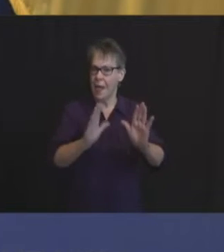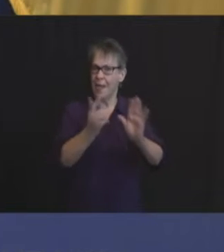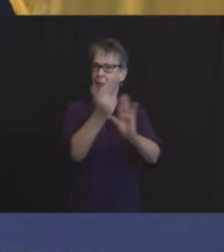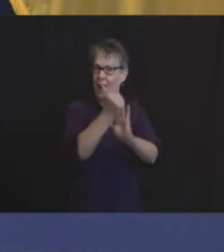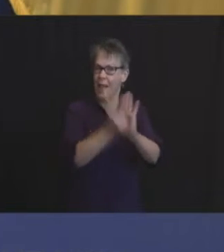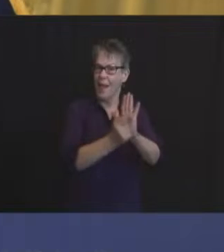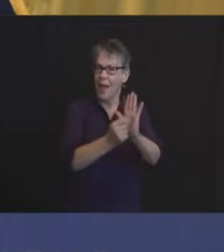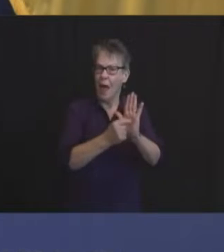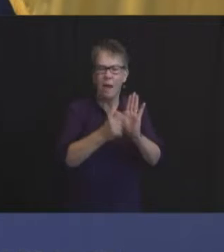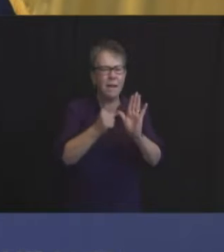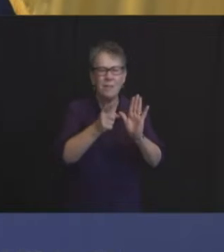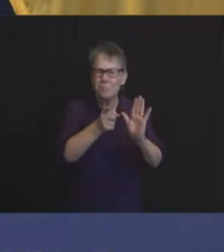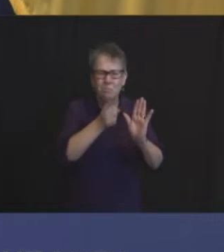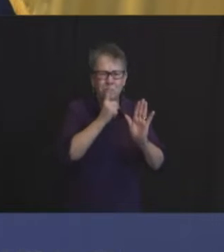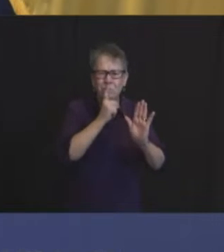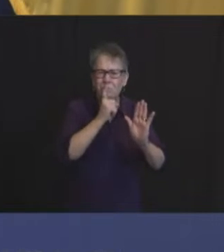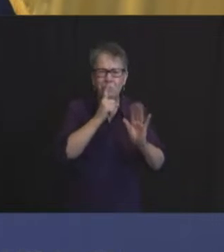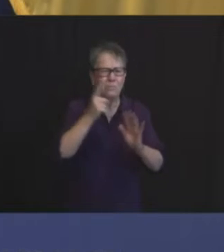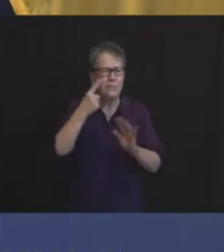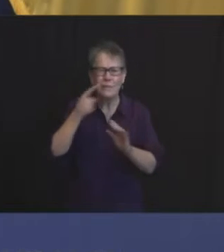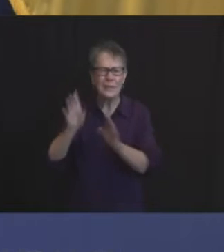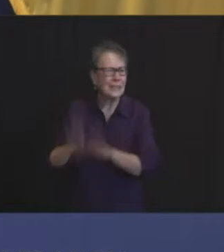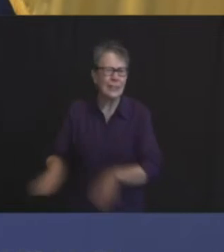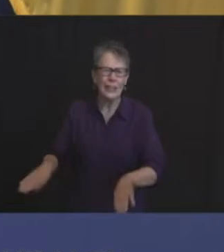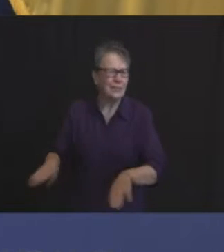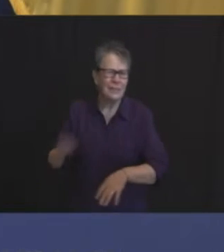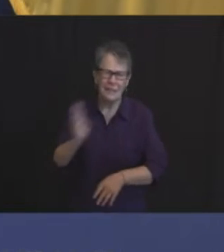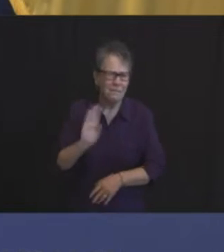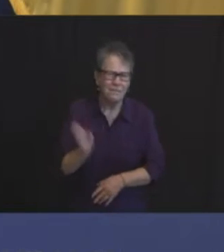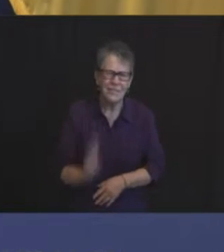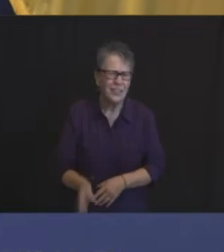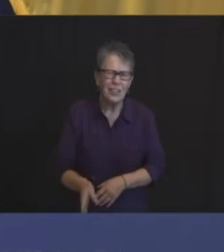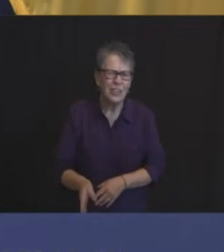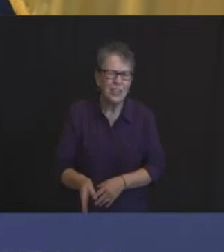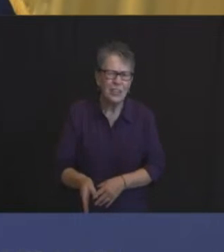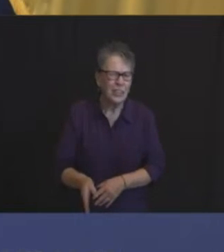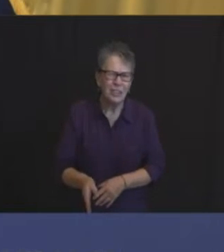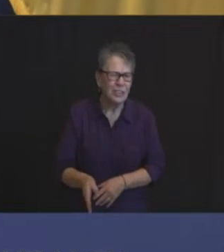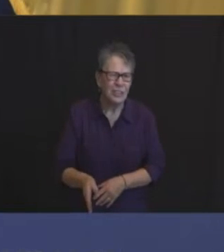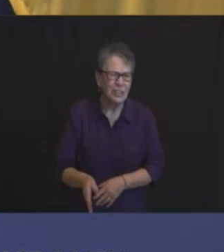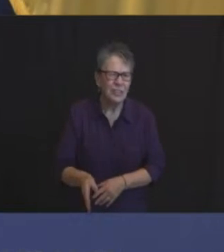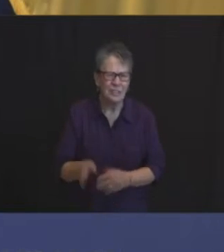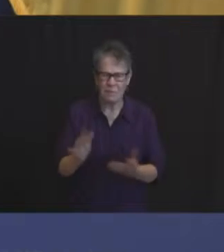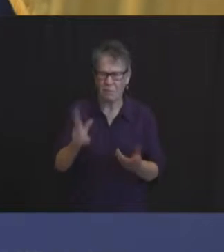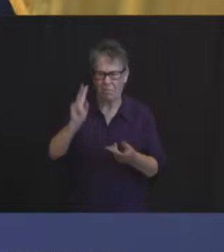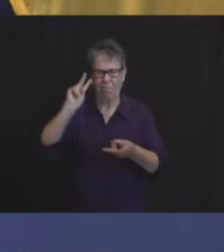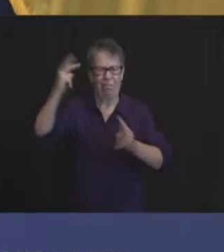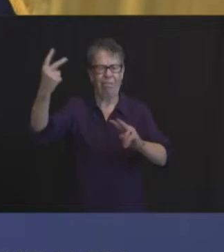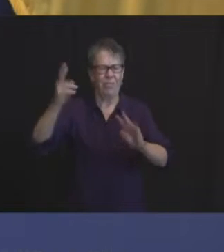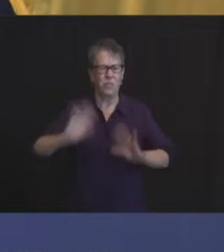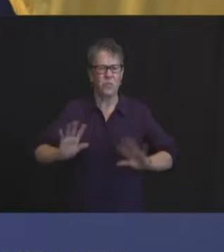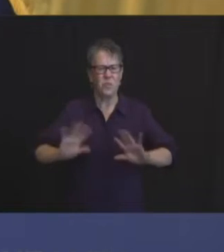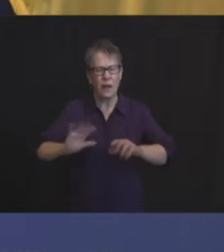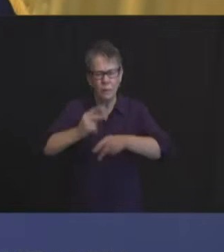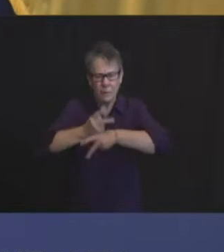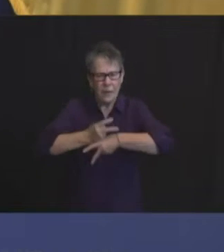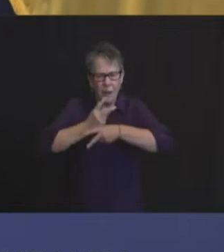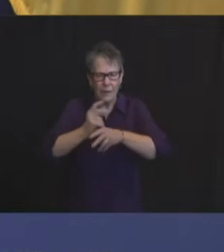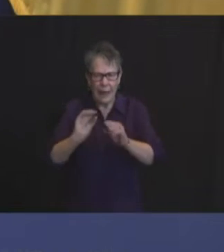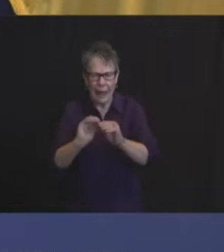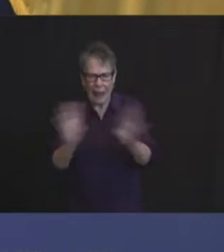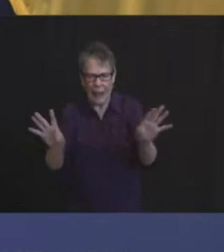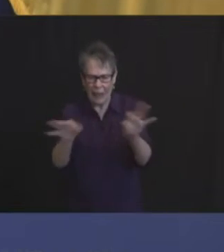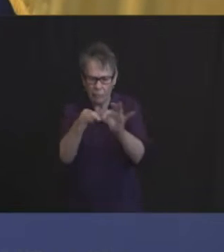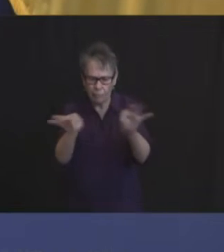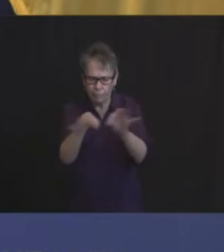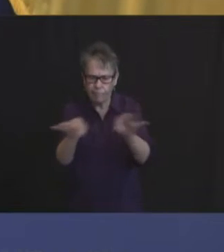felt strongly and passionately about from moment one. So we've somehow got to thread a needle that gets both of those accomplished. I had